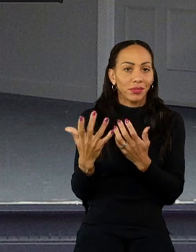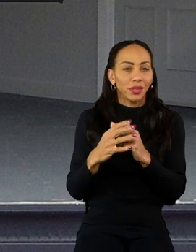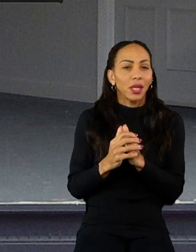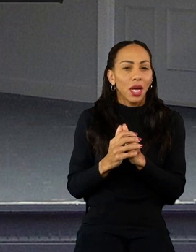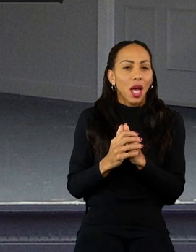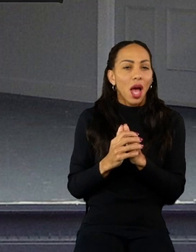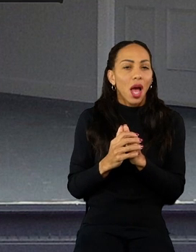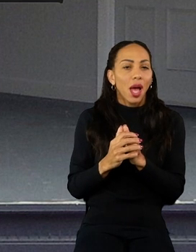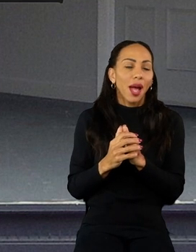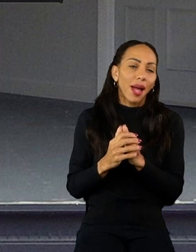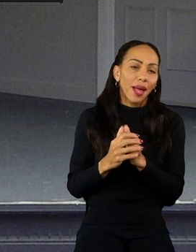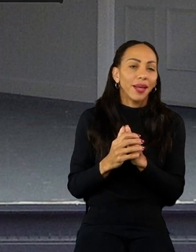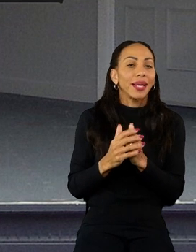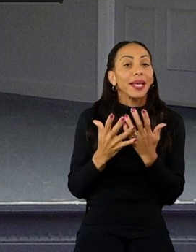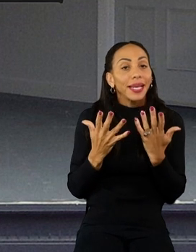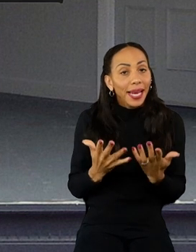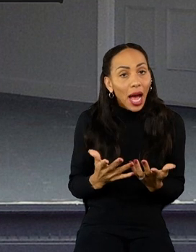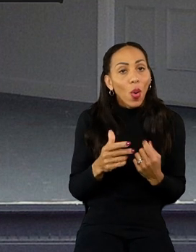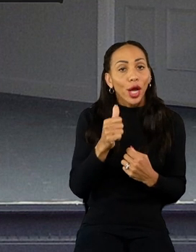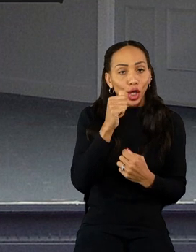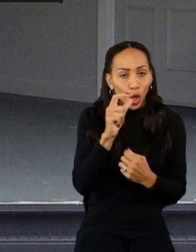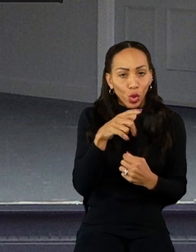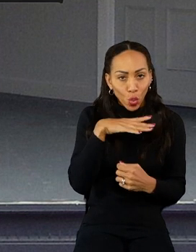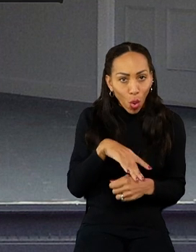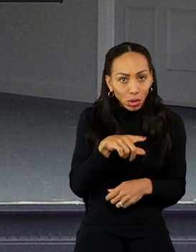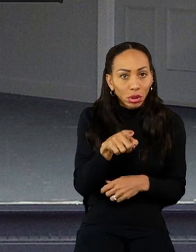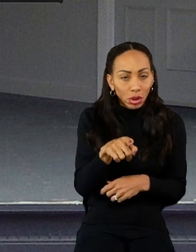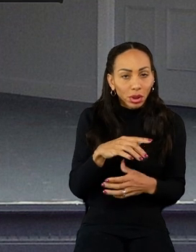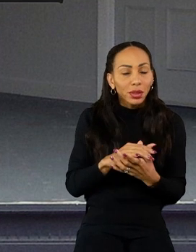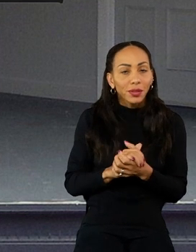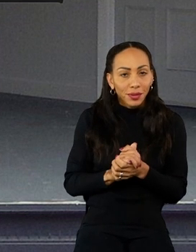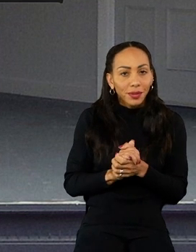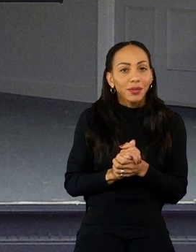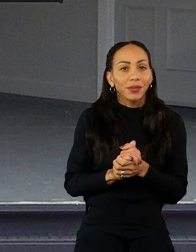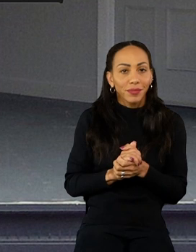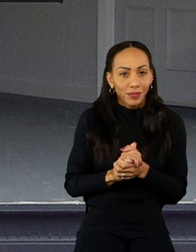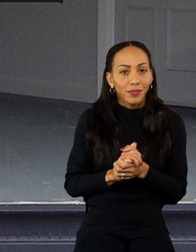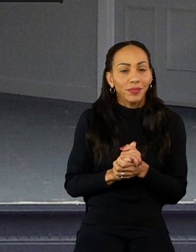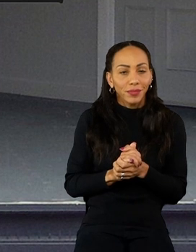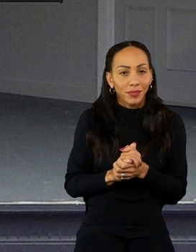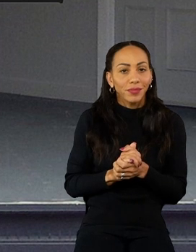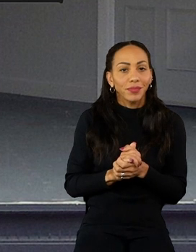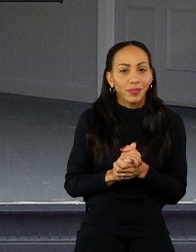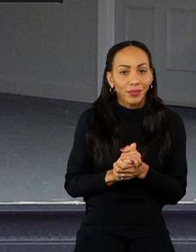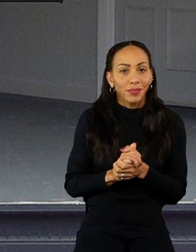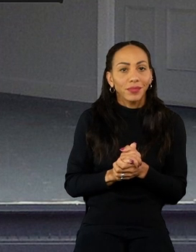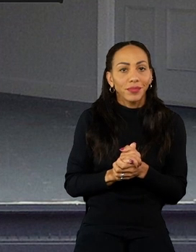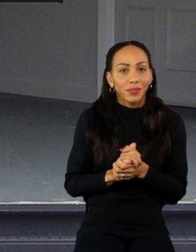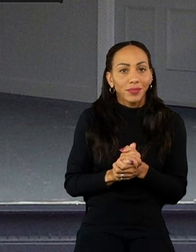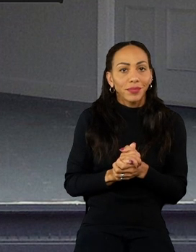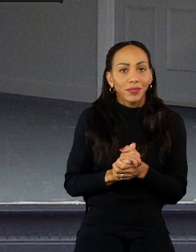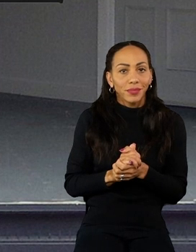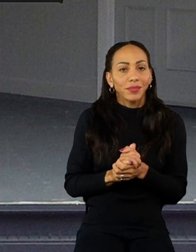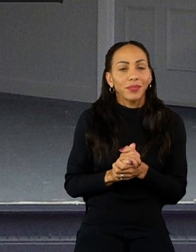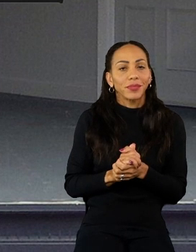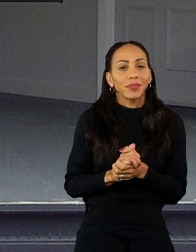are. And so perhaps I would feel more comfortable about giving you, now I know what you want to do.